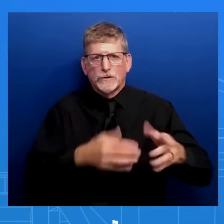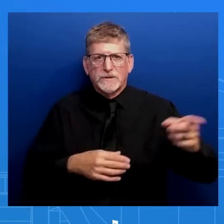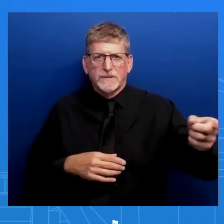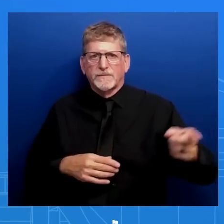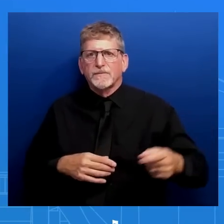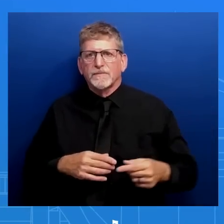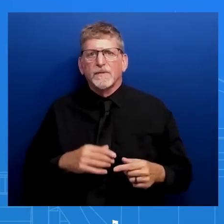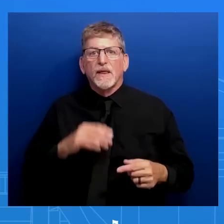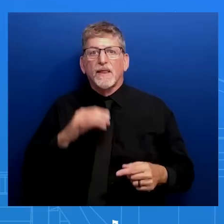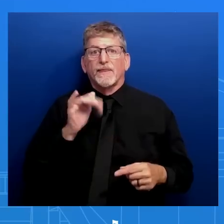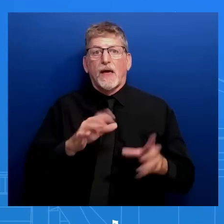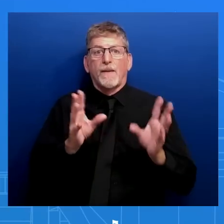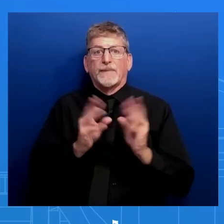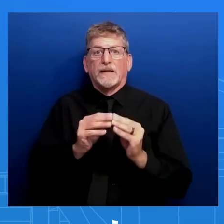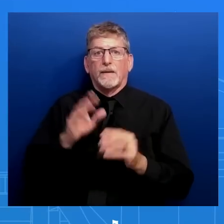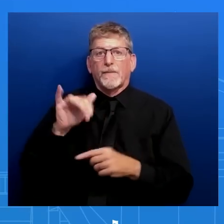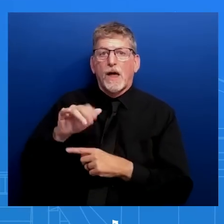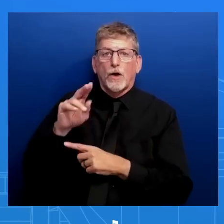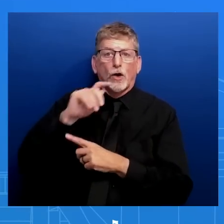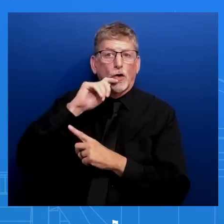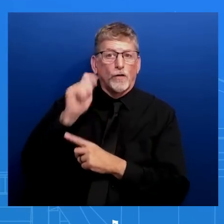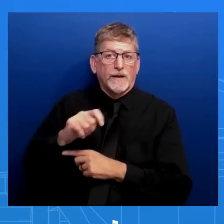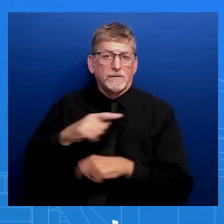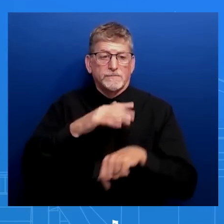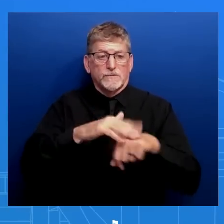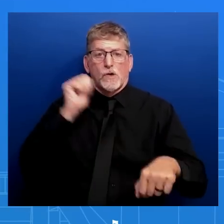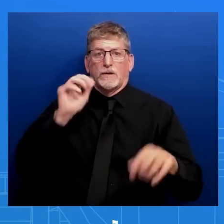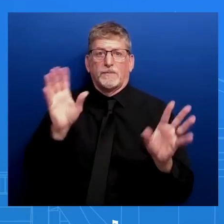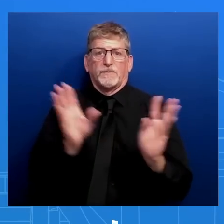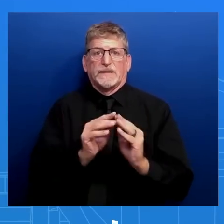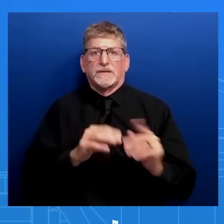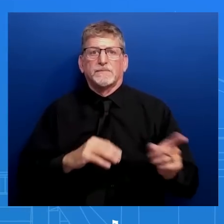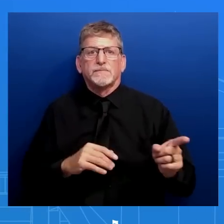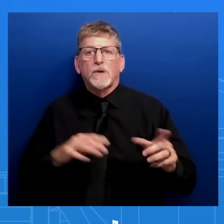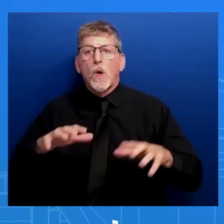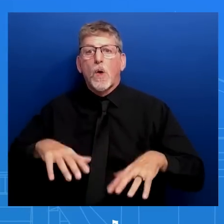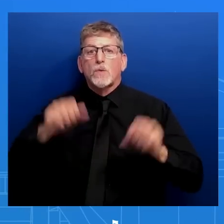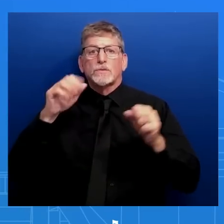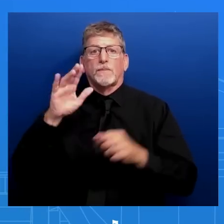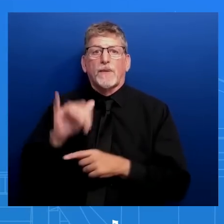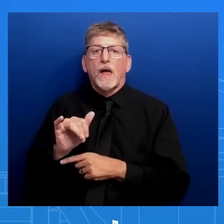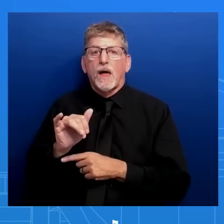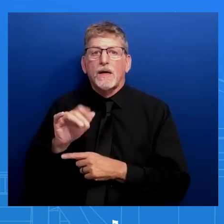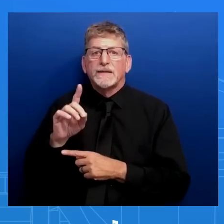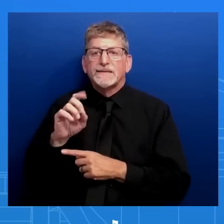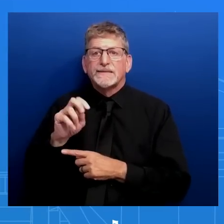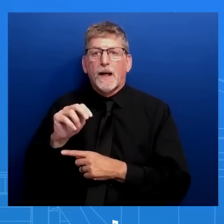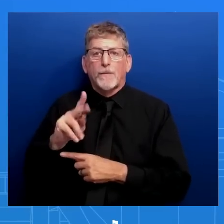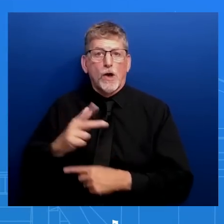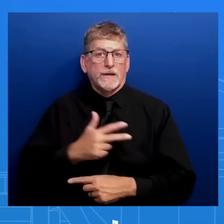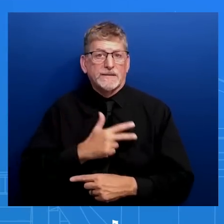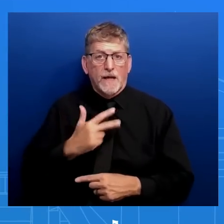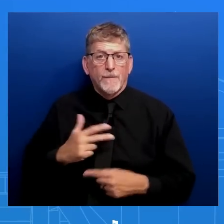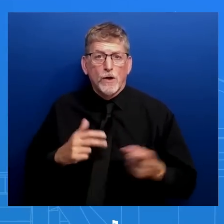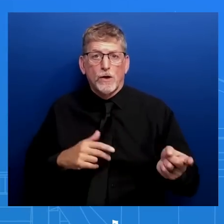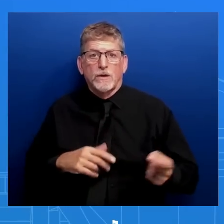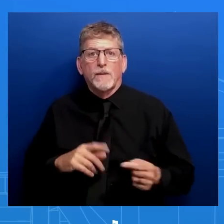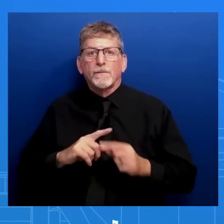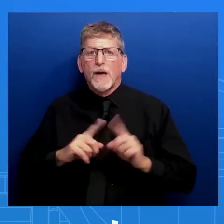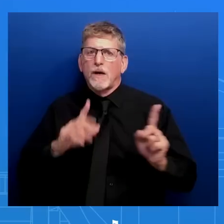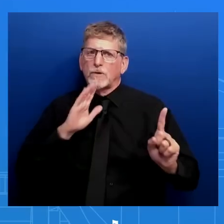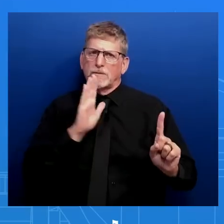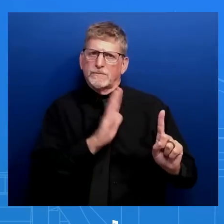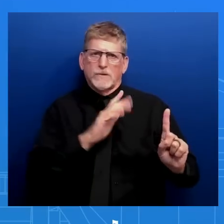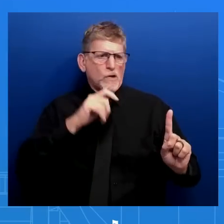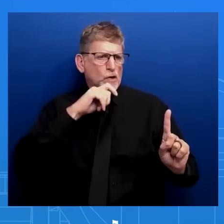Ukrainians, hosted by Denmark, but it was a Ukrainian meeting, and it was really about having